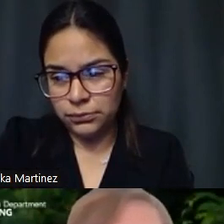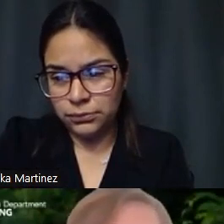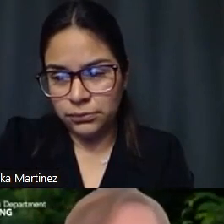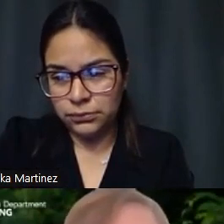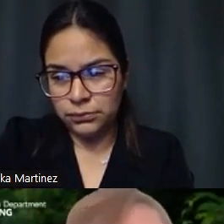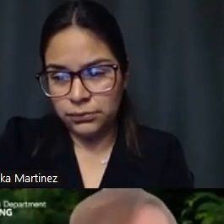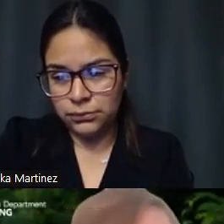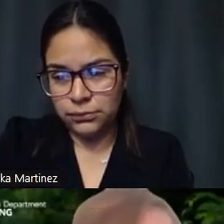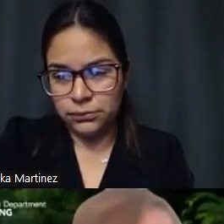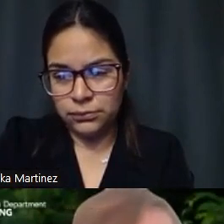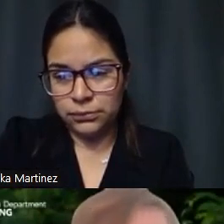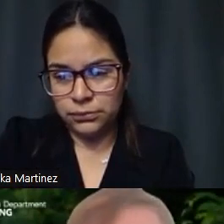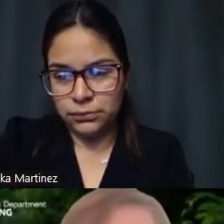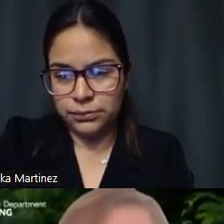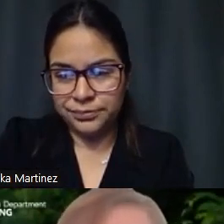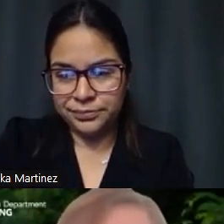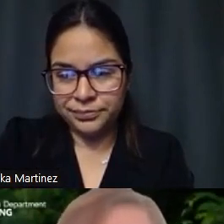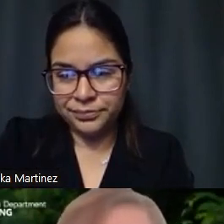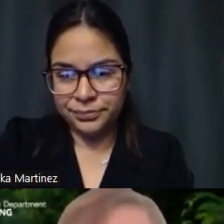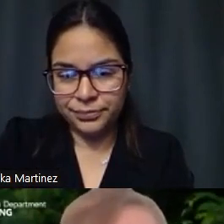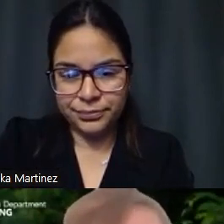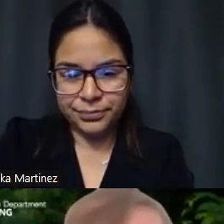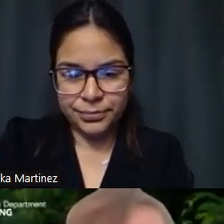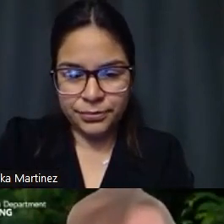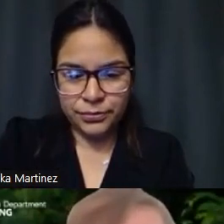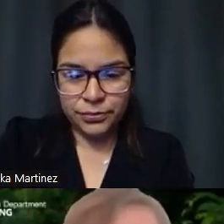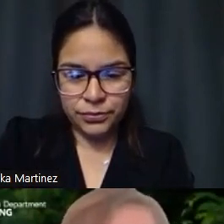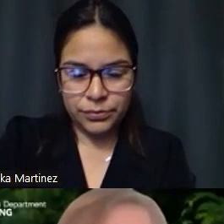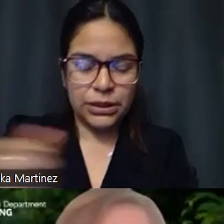Sorry, Howard, I did see your hand if you're still here.